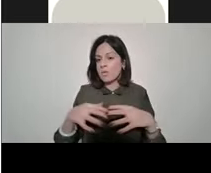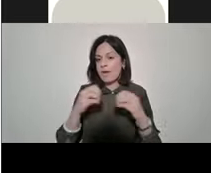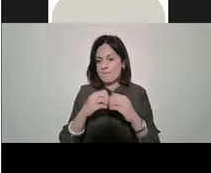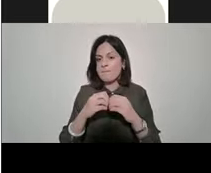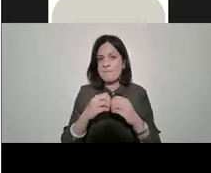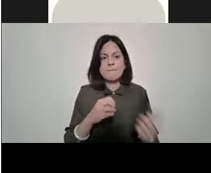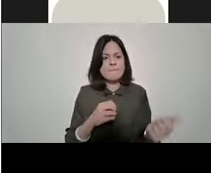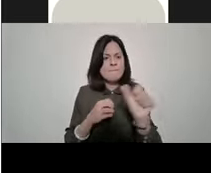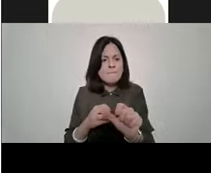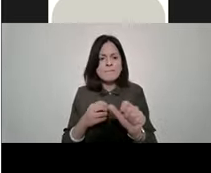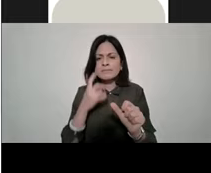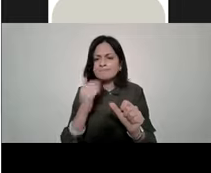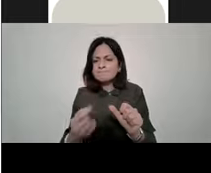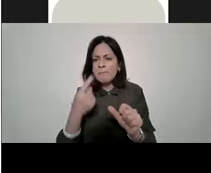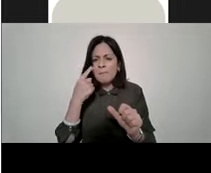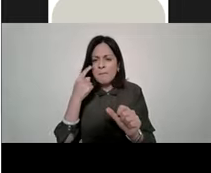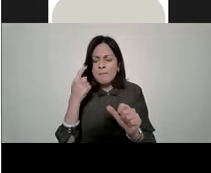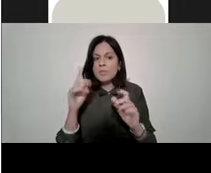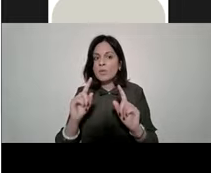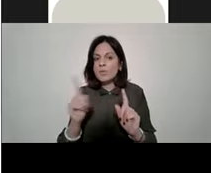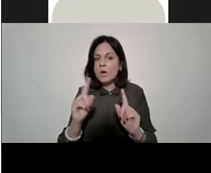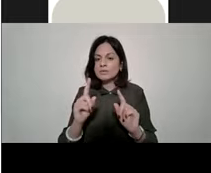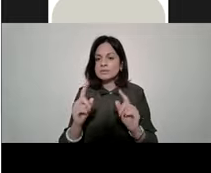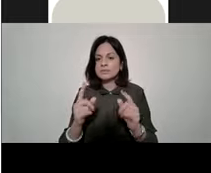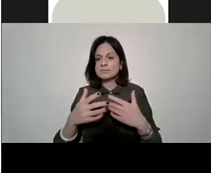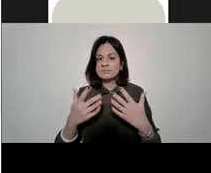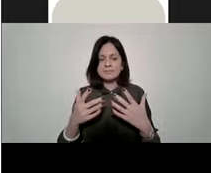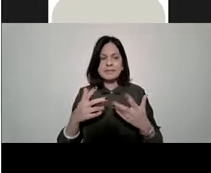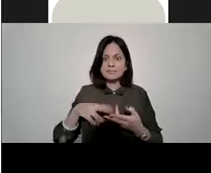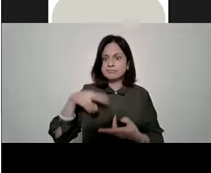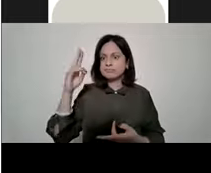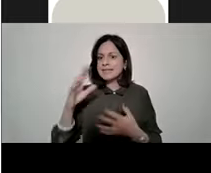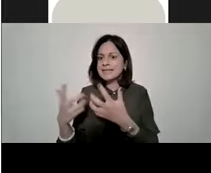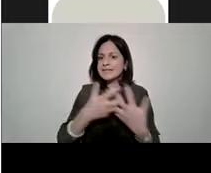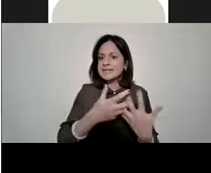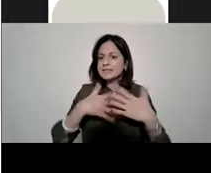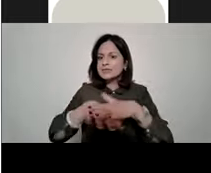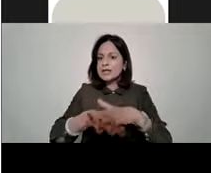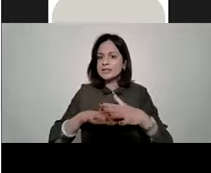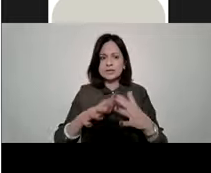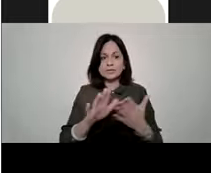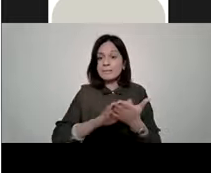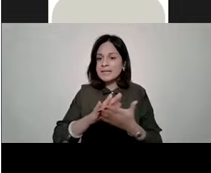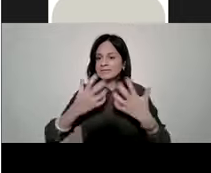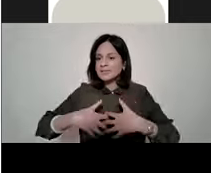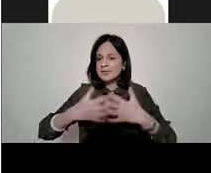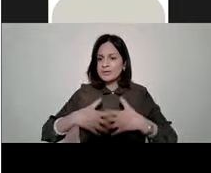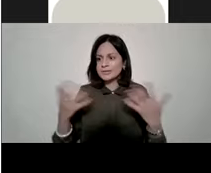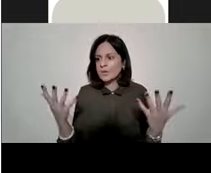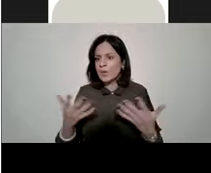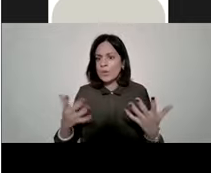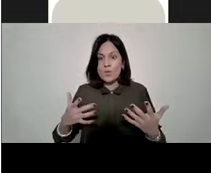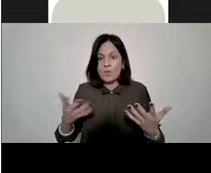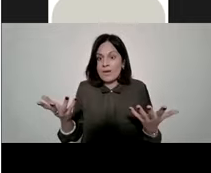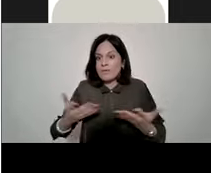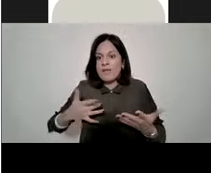And what we're looking at is an increasing integration of technology into our lives and the technology will become